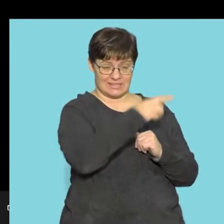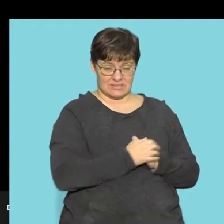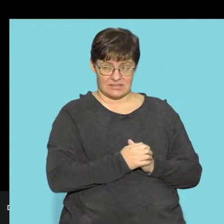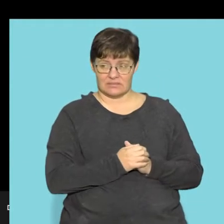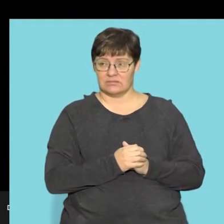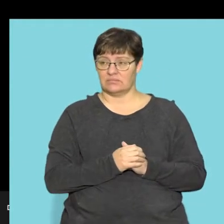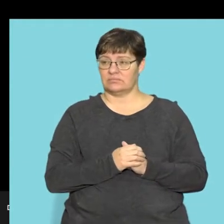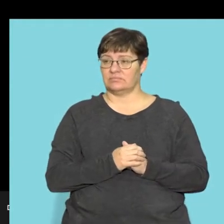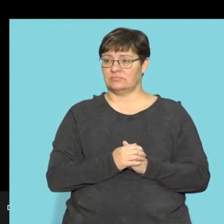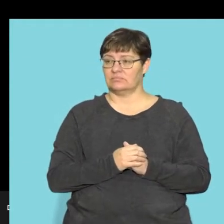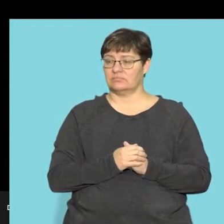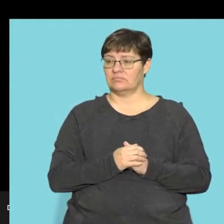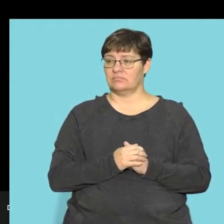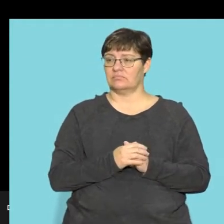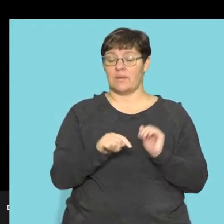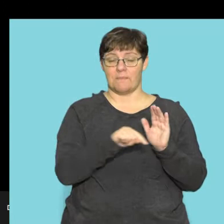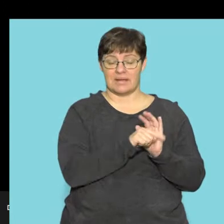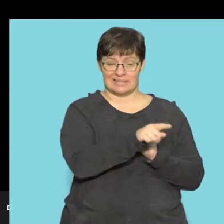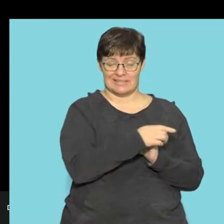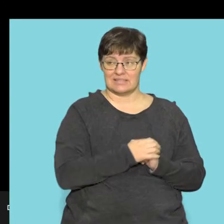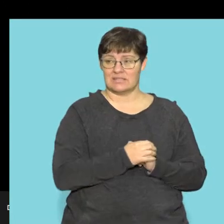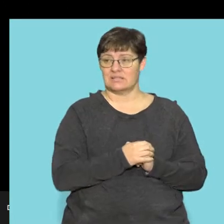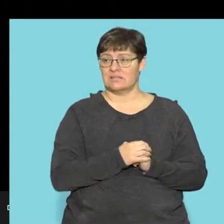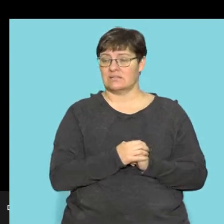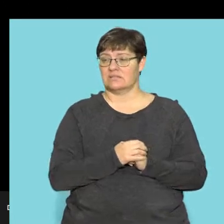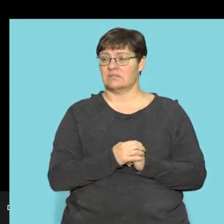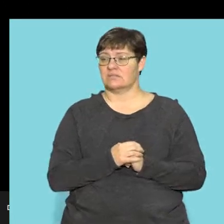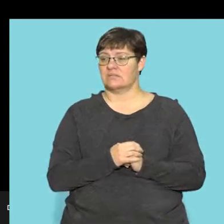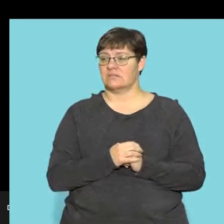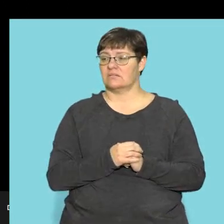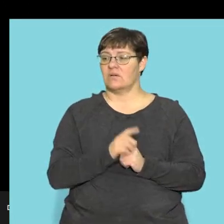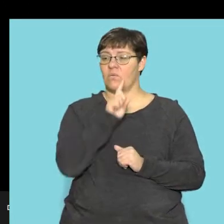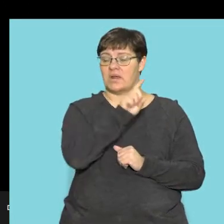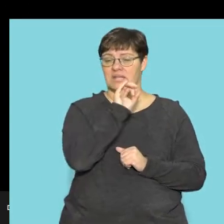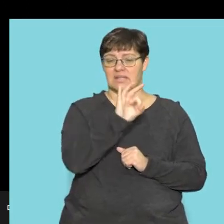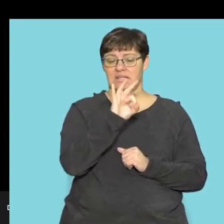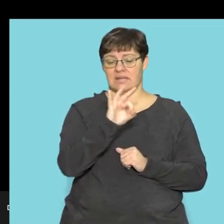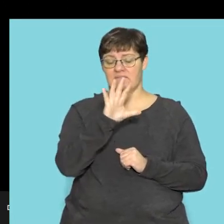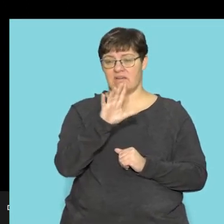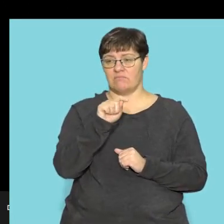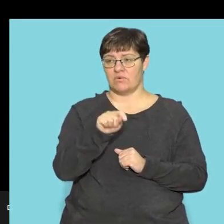go straight to our calculator. So this amount minus, in brackets, I will have